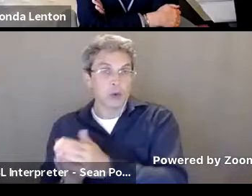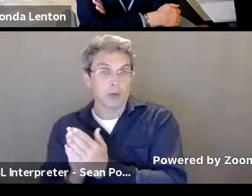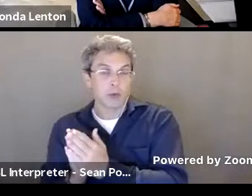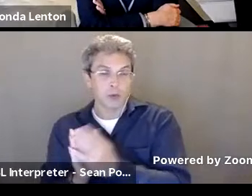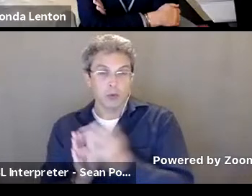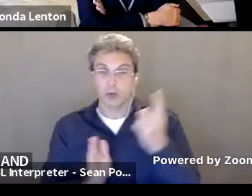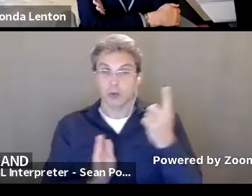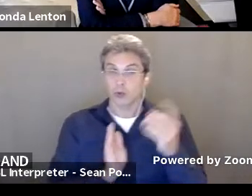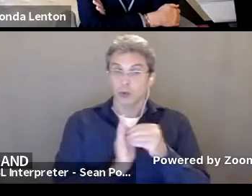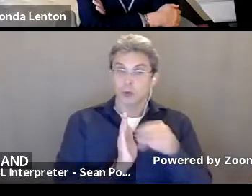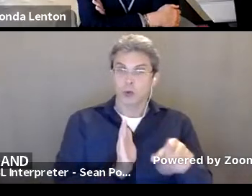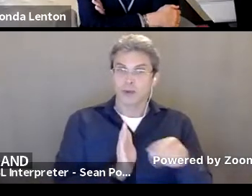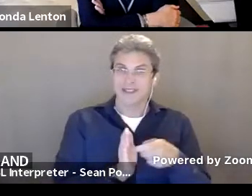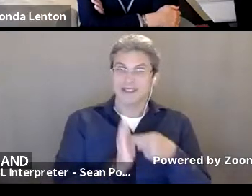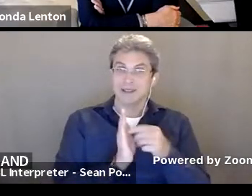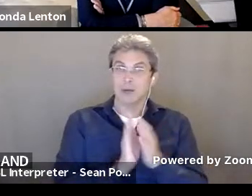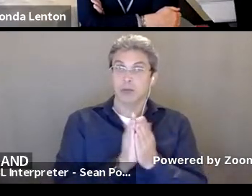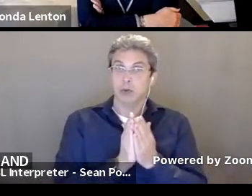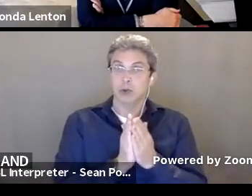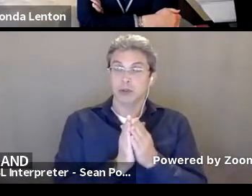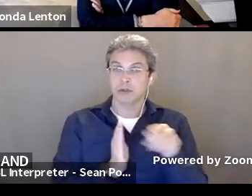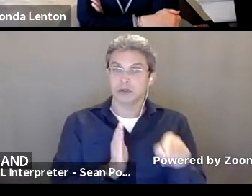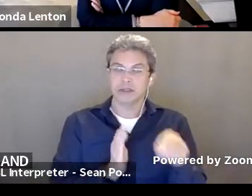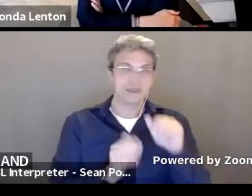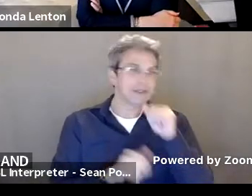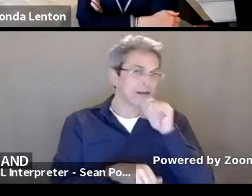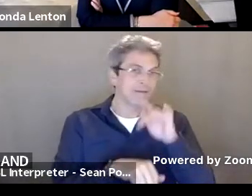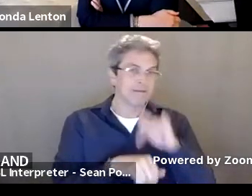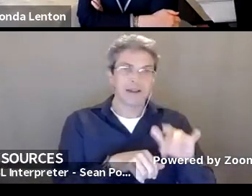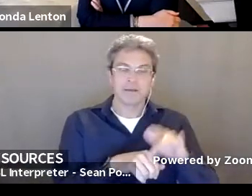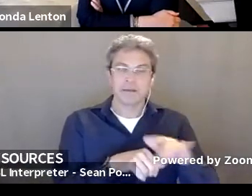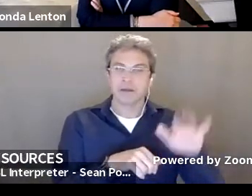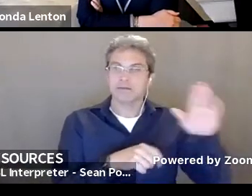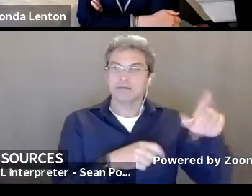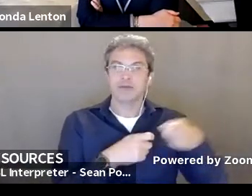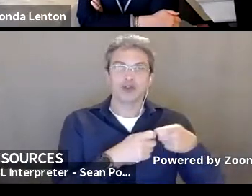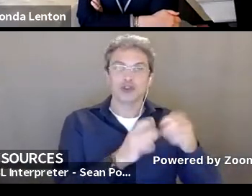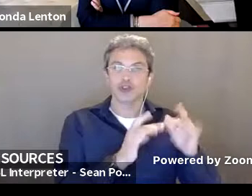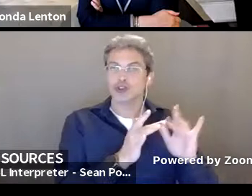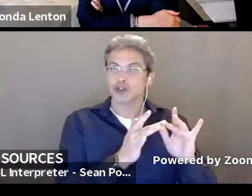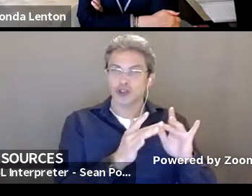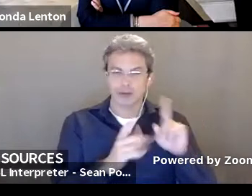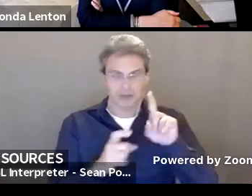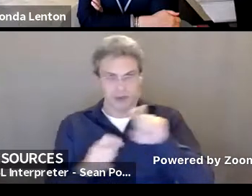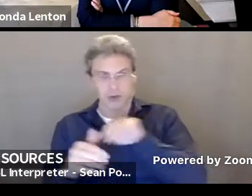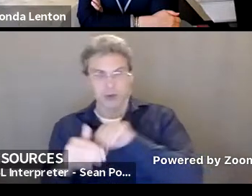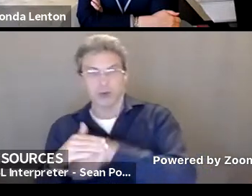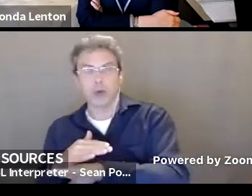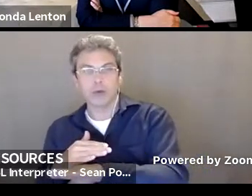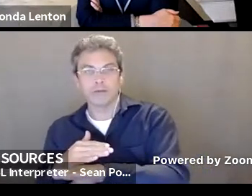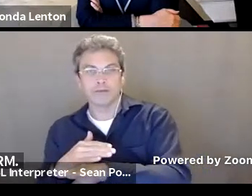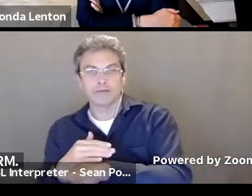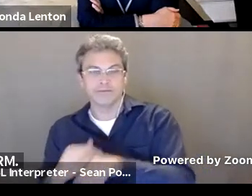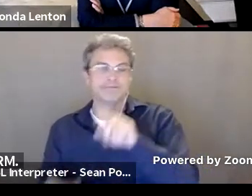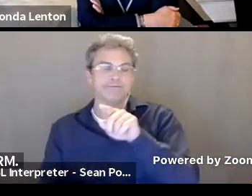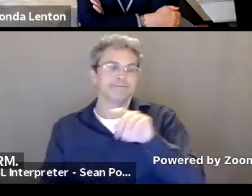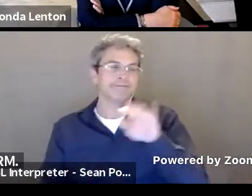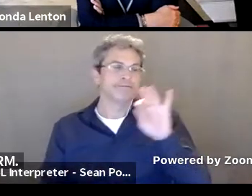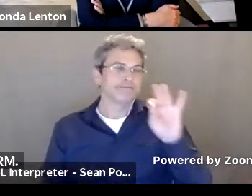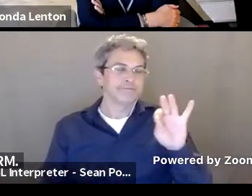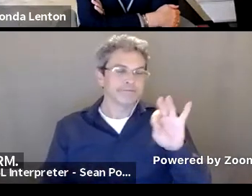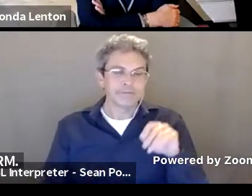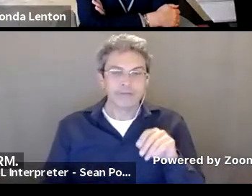requires resources that are not always available in a digital form. Yes, thank you for that question. Our libraries